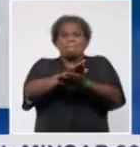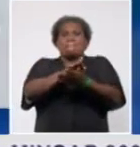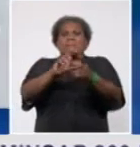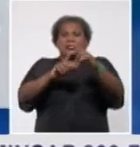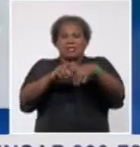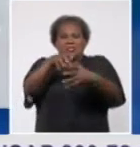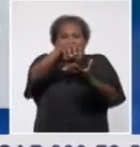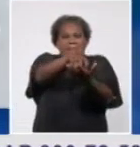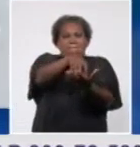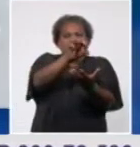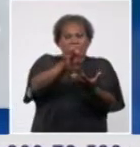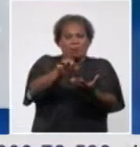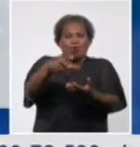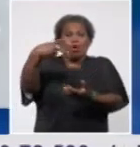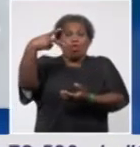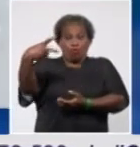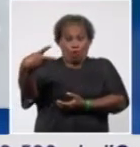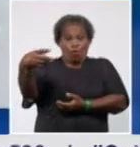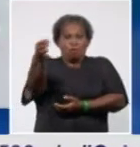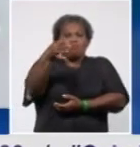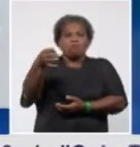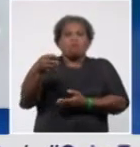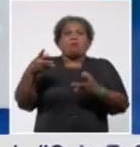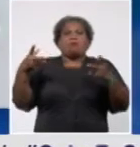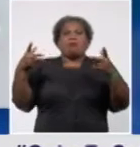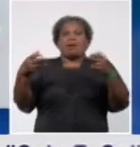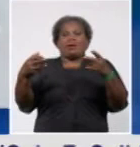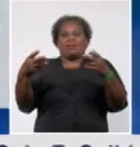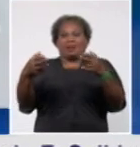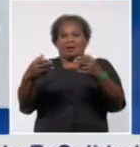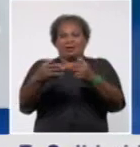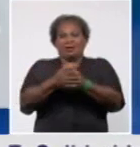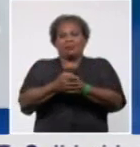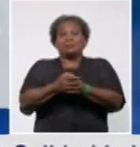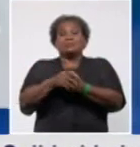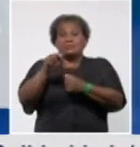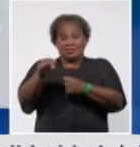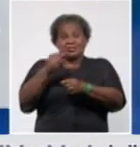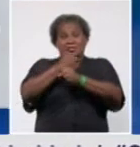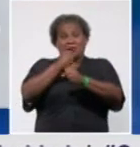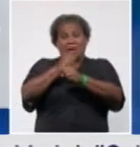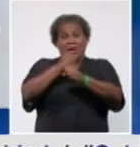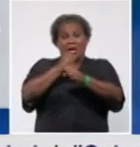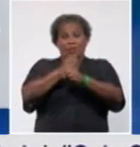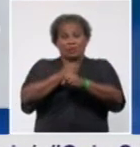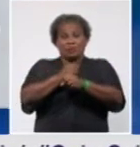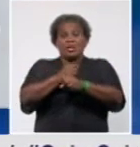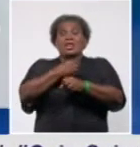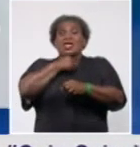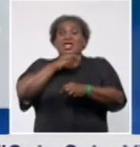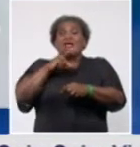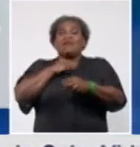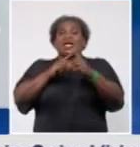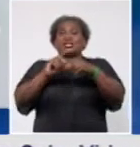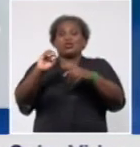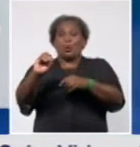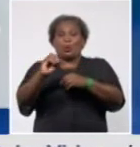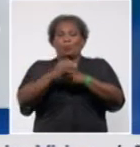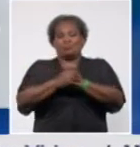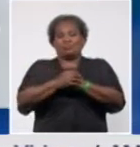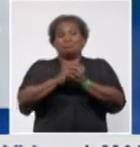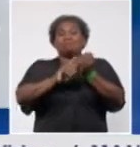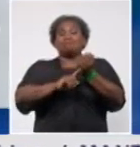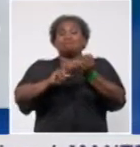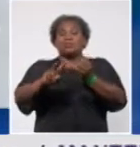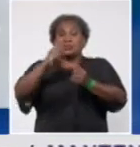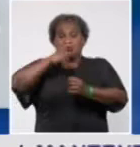3 cases from Matanzas, 2 belong to the municipality of Cárdenas and